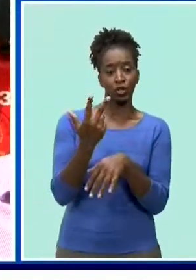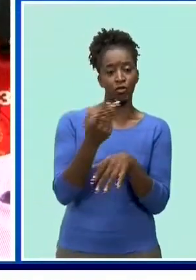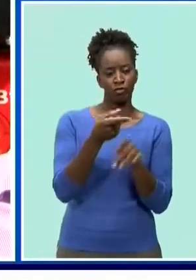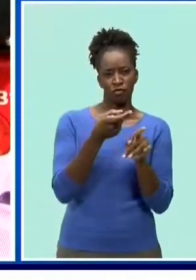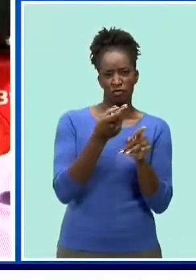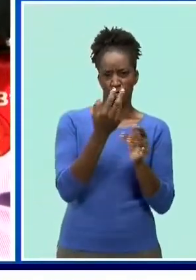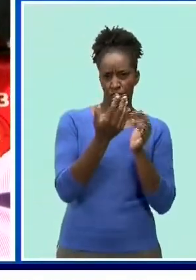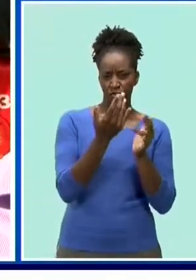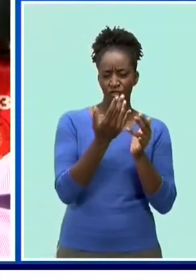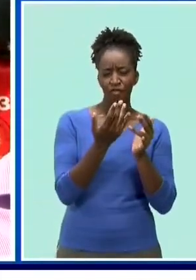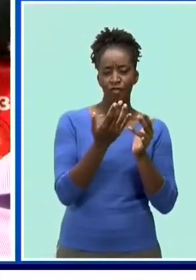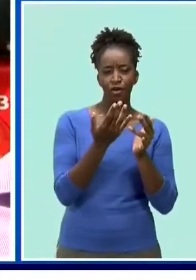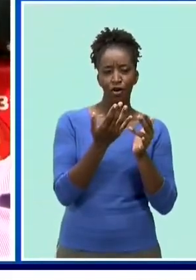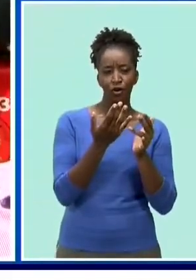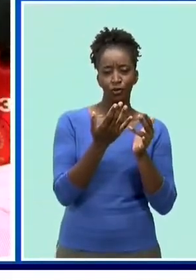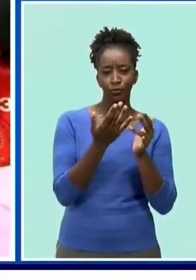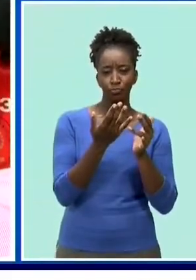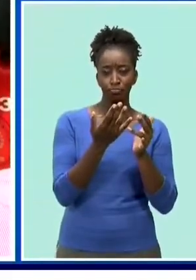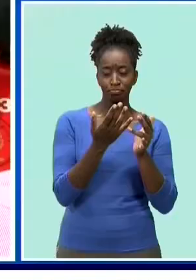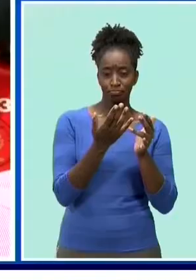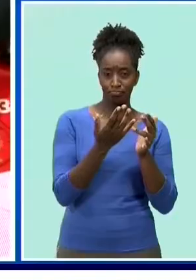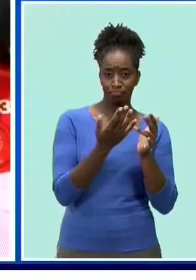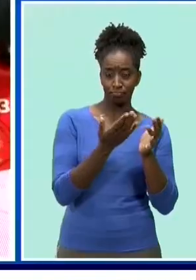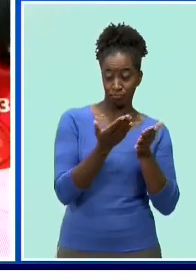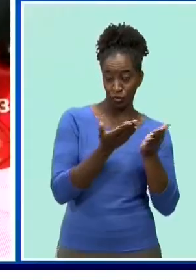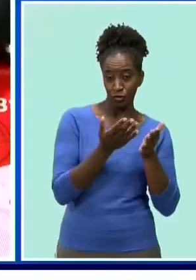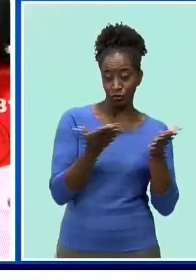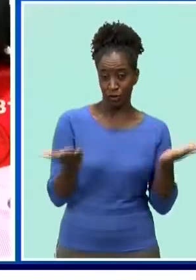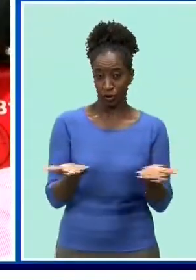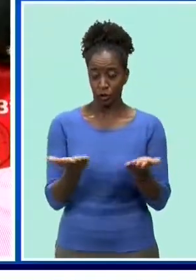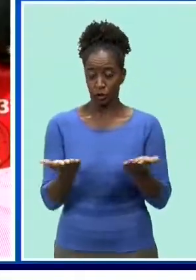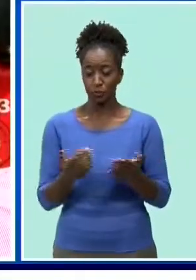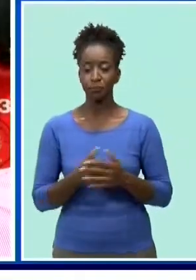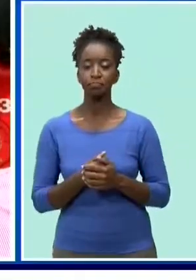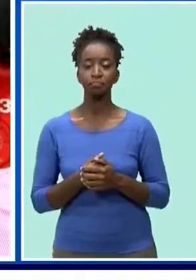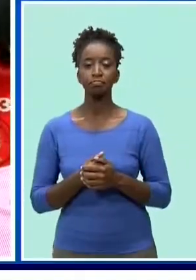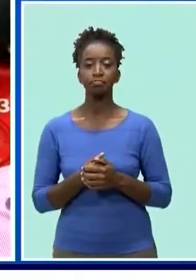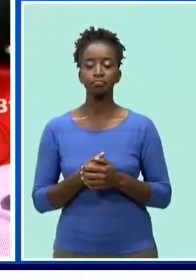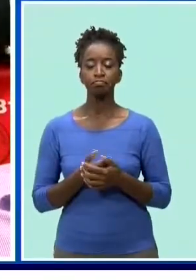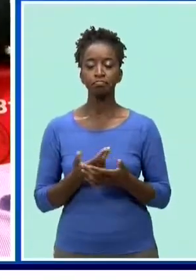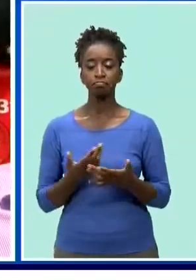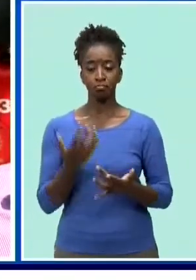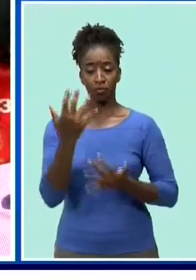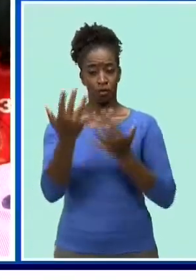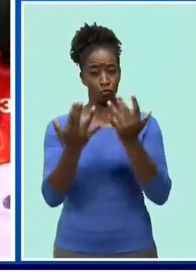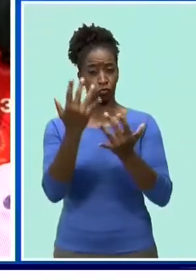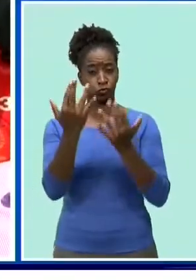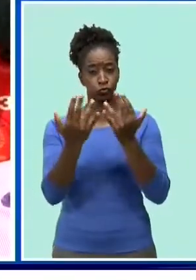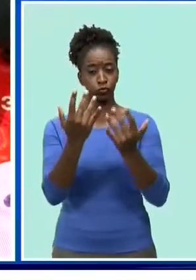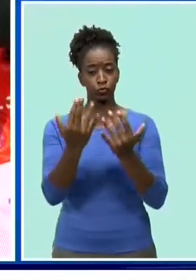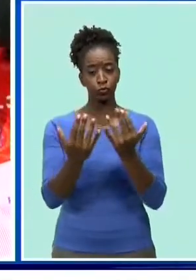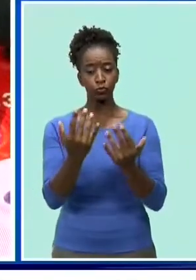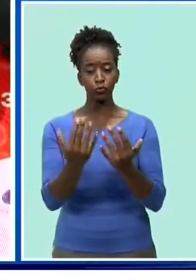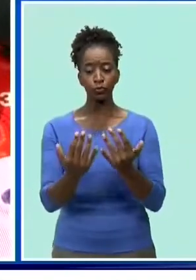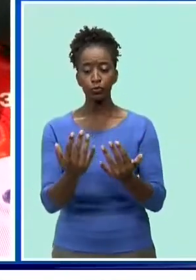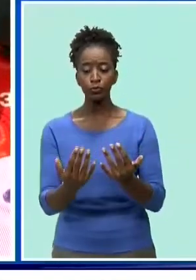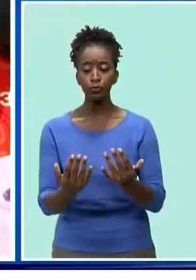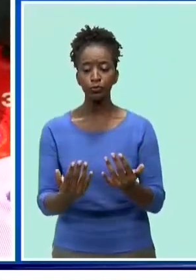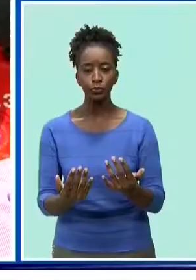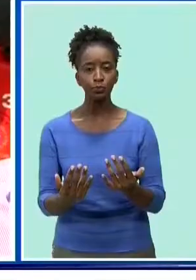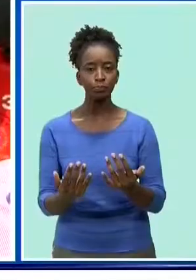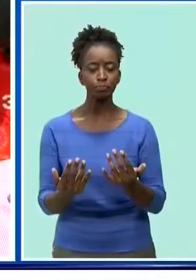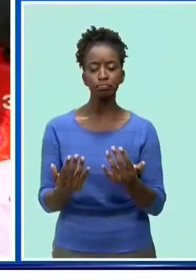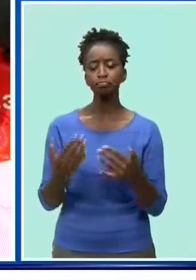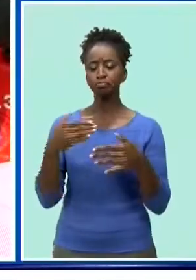who responded. And on further investigations, after the fire was brought under control, it was revealed